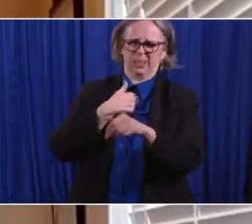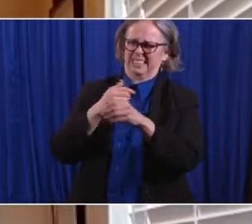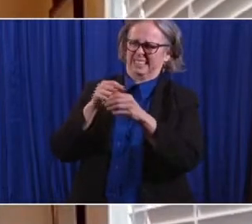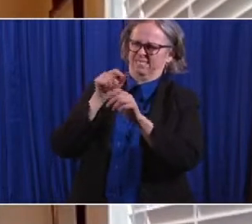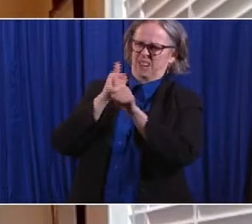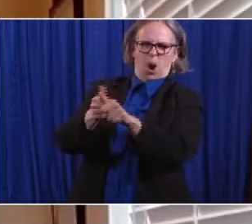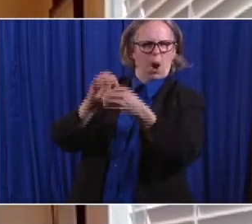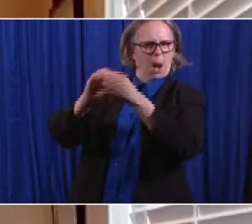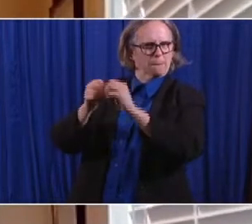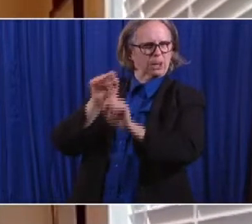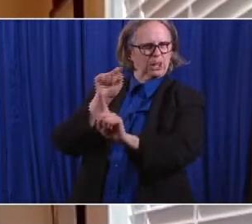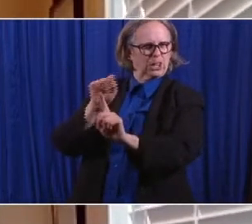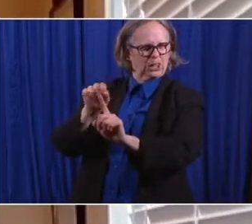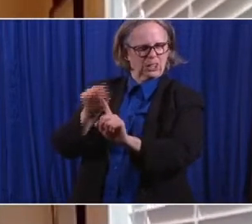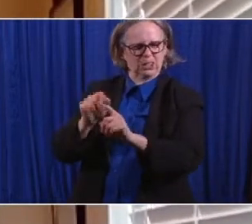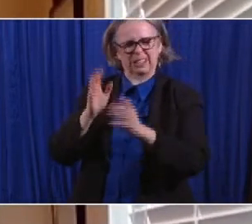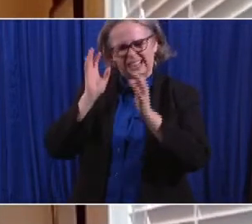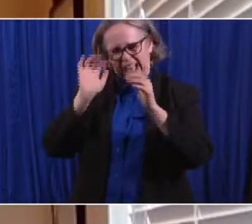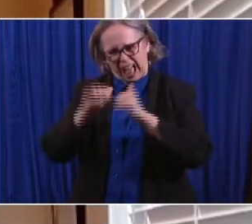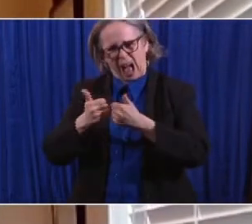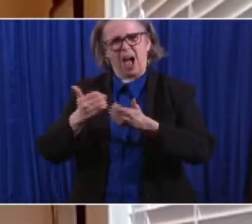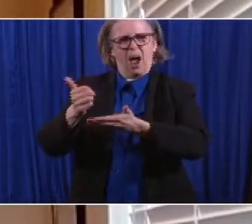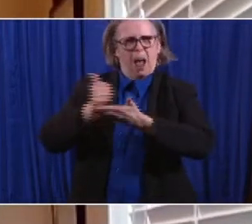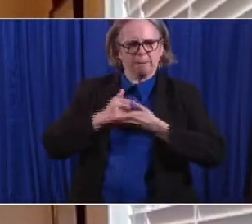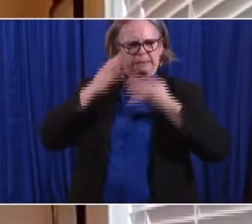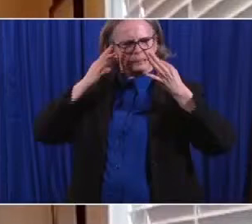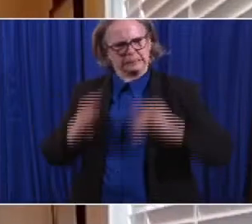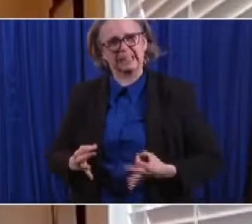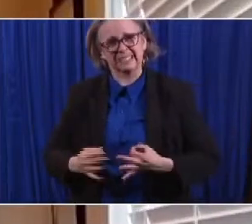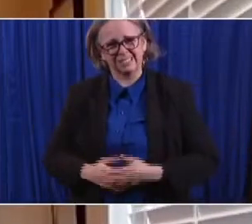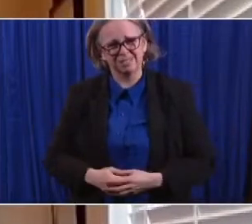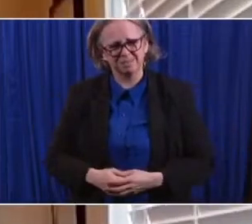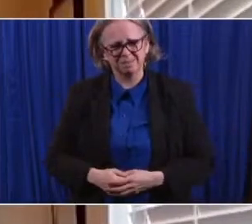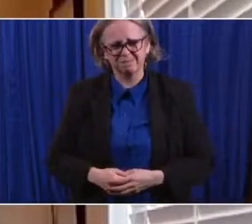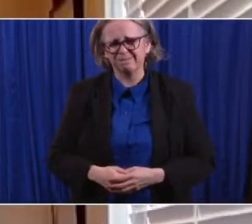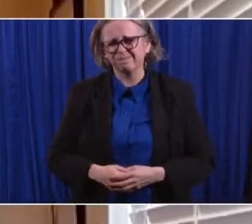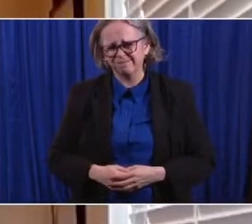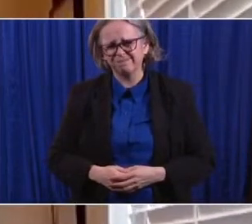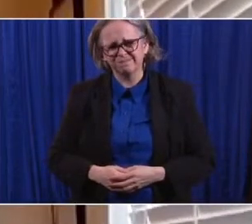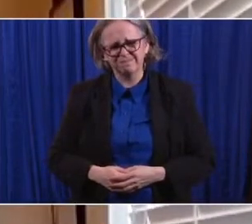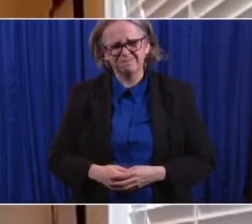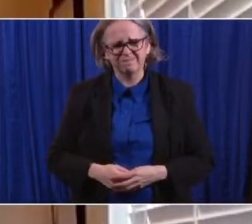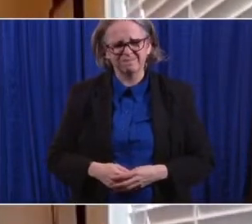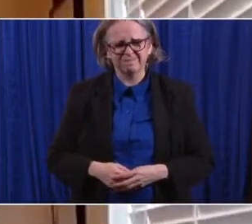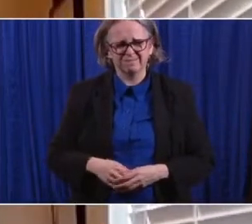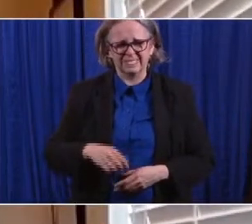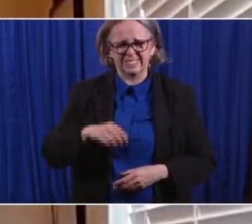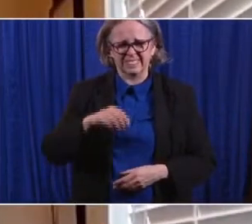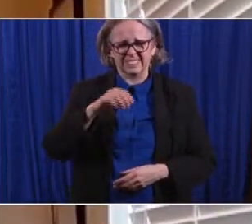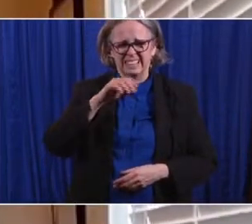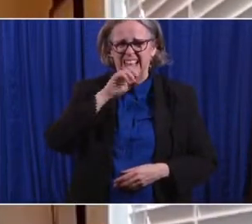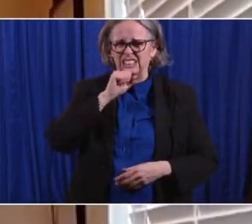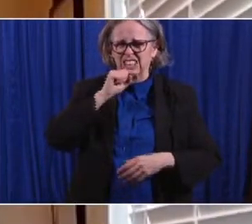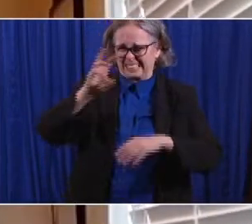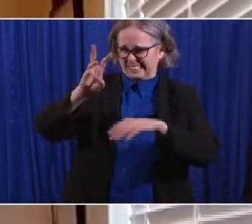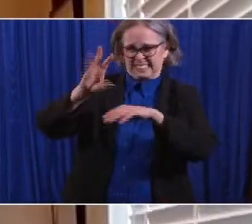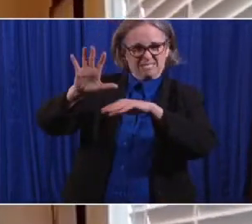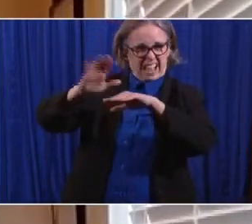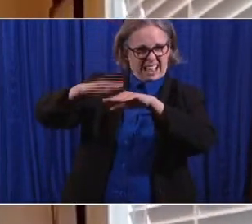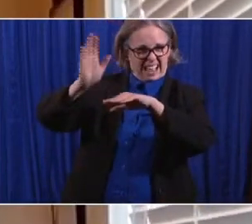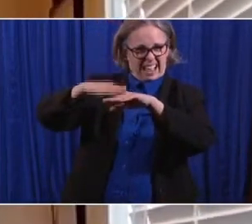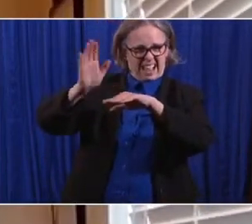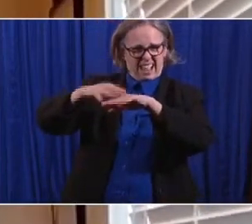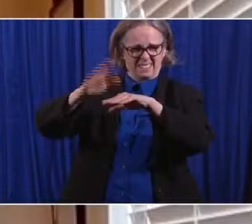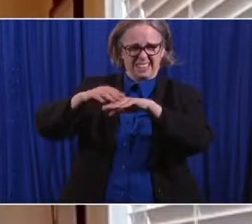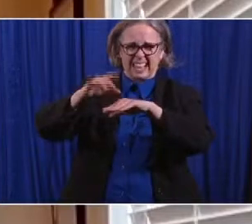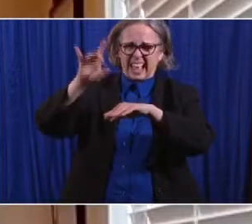fact, and the governor shared this before, that at 65 plus, we were accounting for 87% of